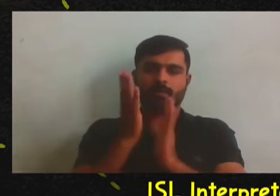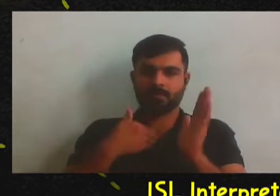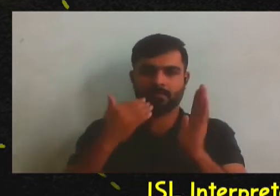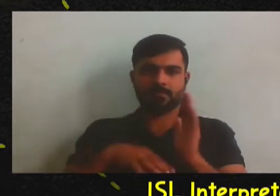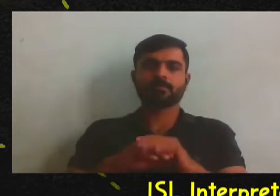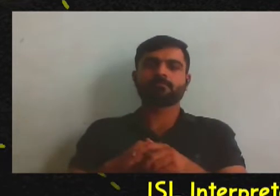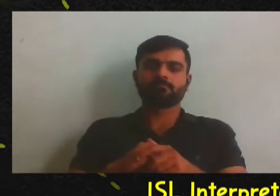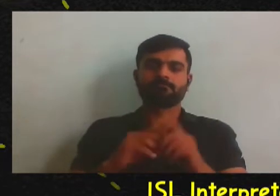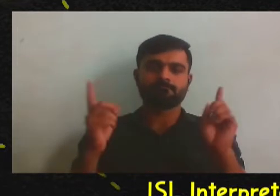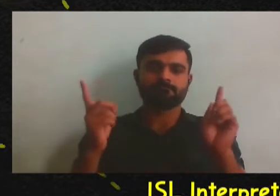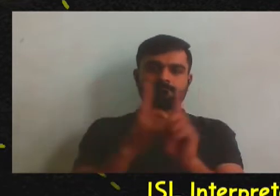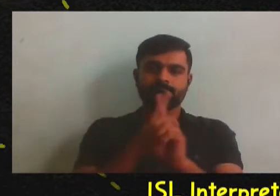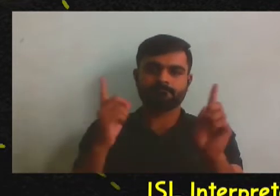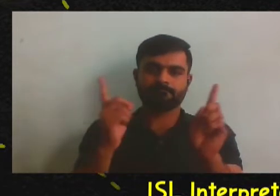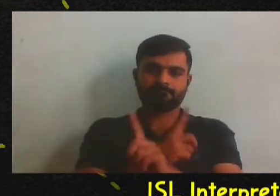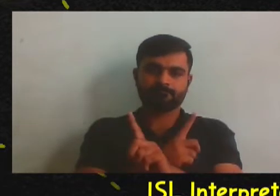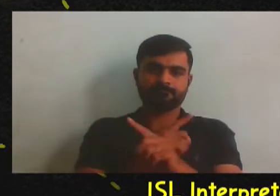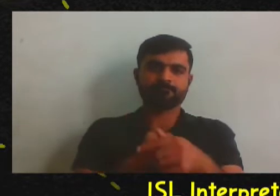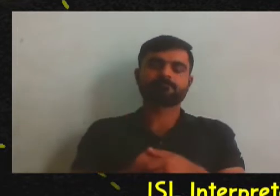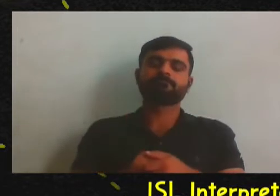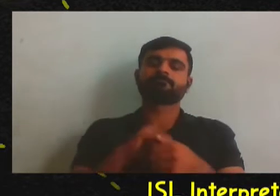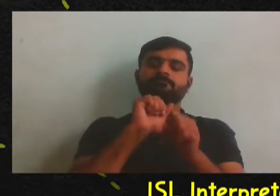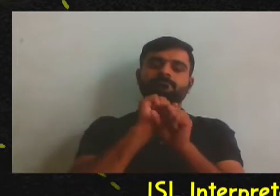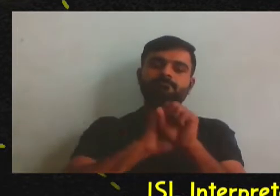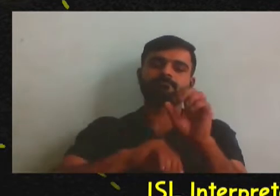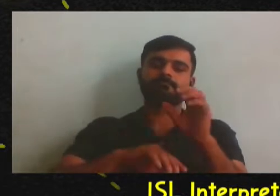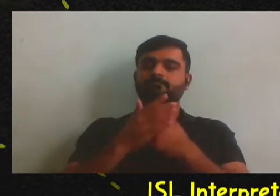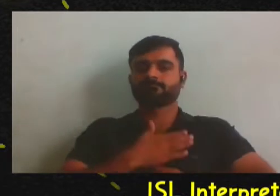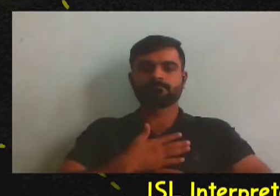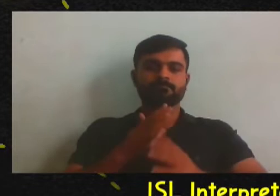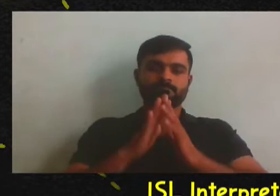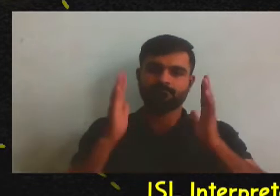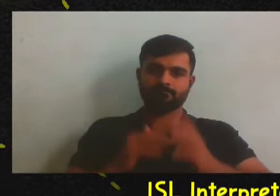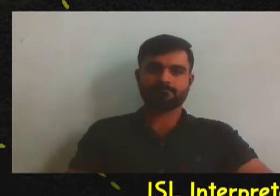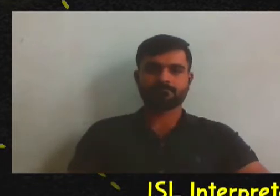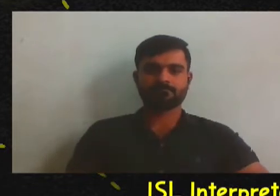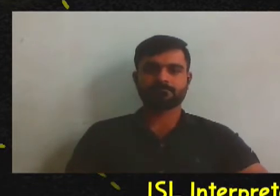to think of it that way, and that certainly gives me a lot of joy and pleasure.